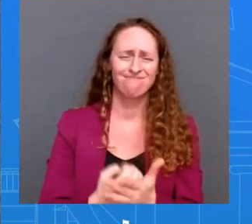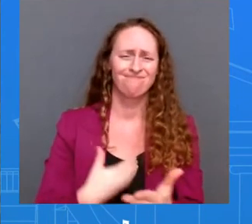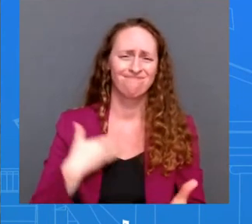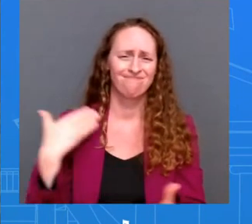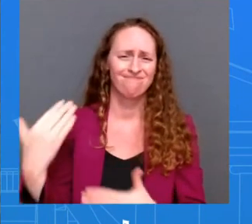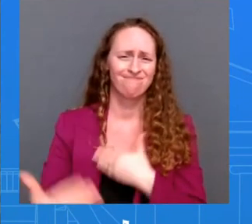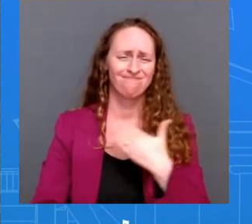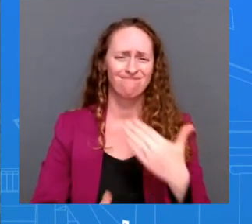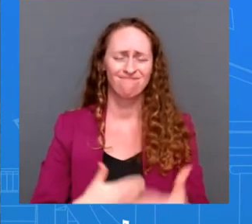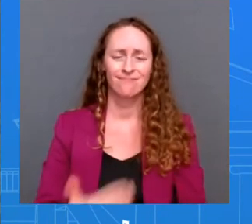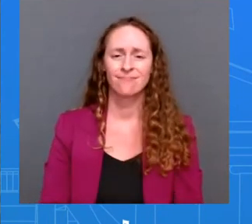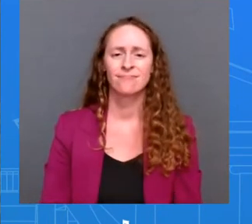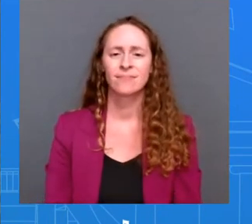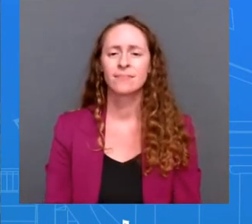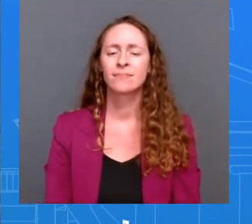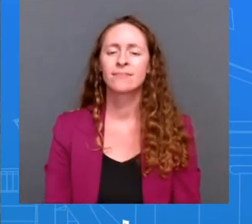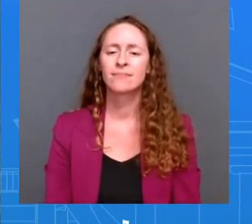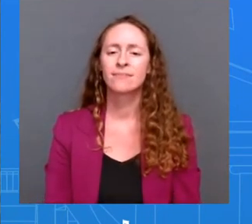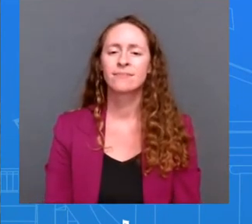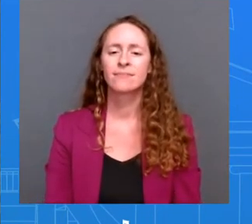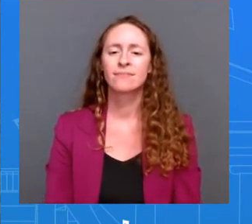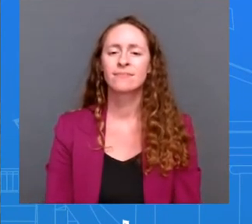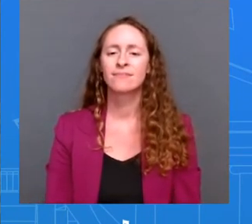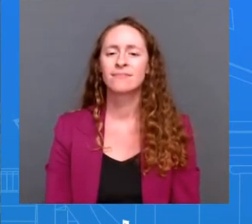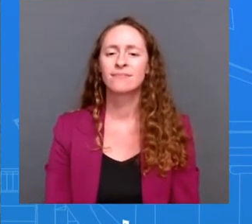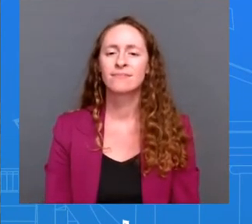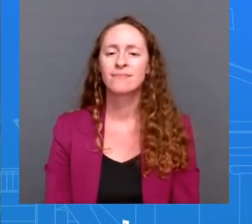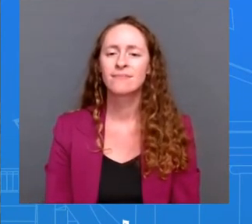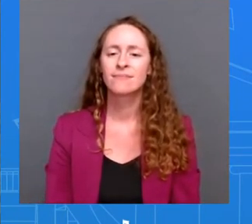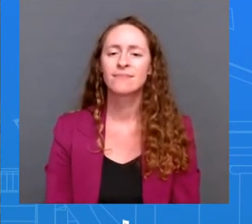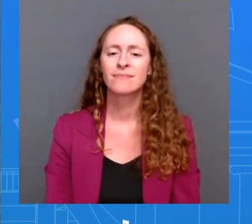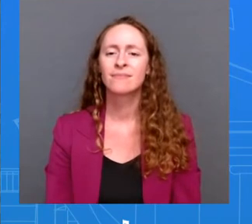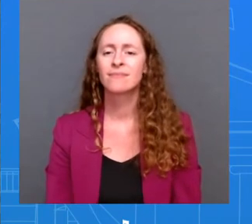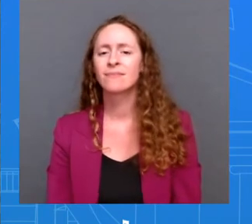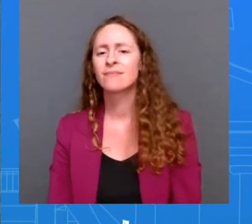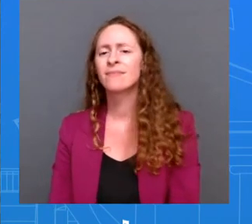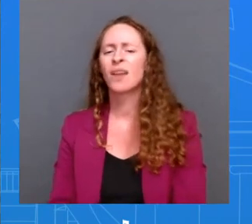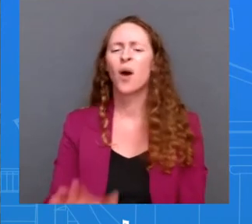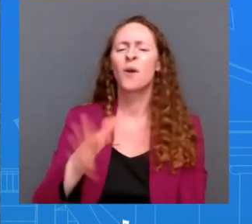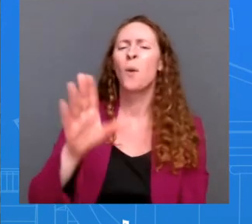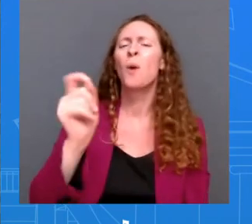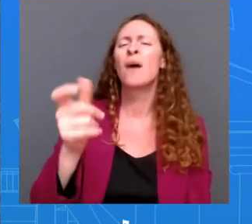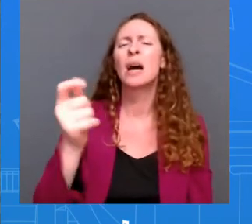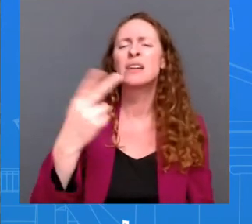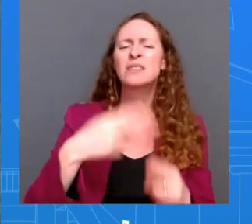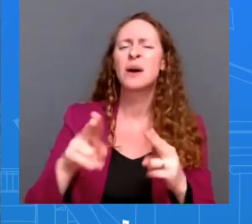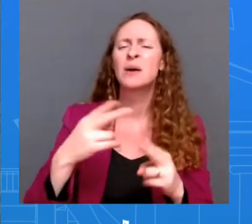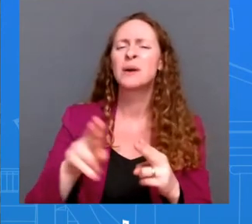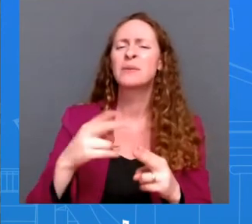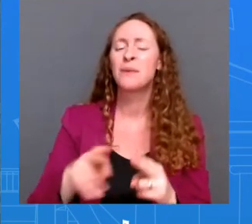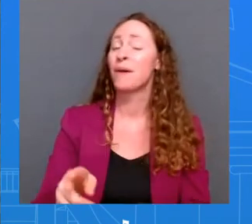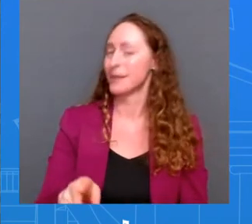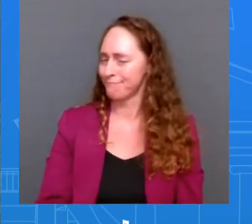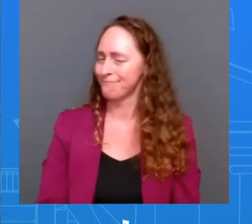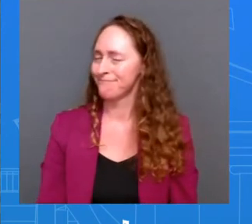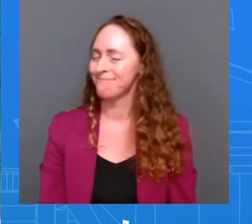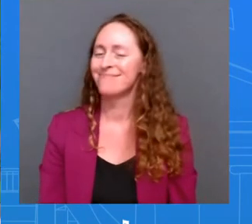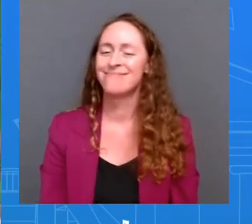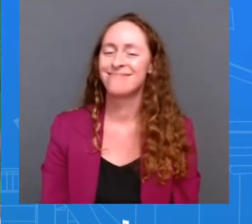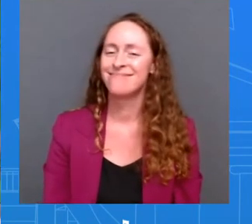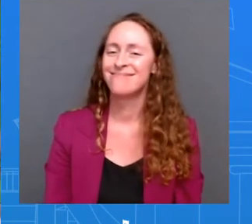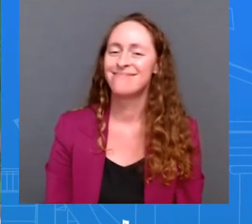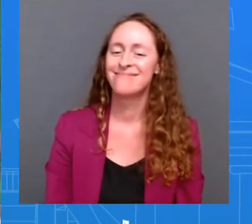One quick one. I don't know. With usually this goes on for a while. I just have the one left. Based on everything that's